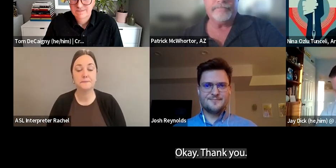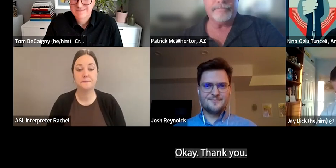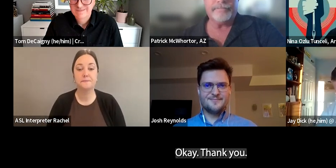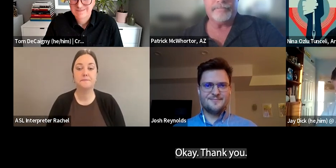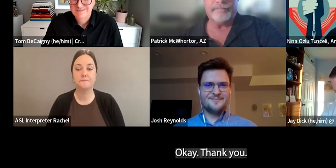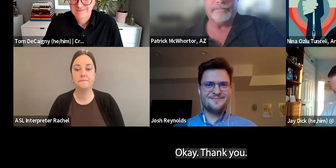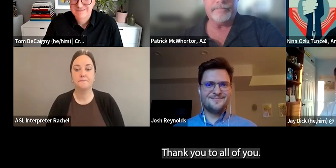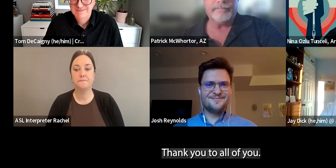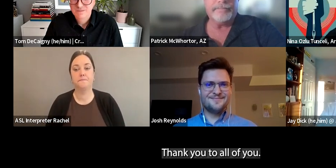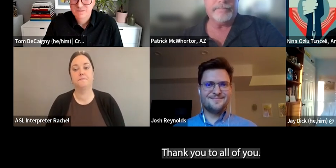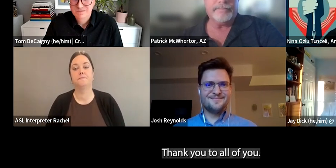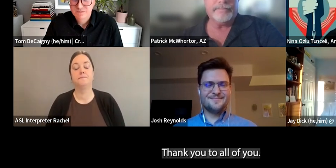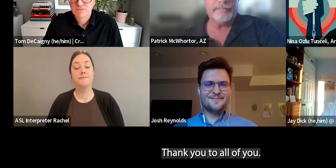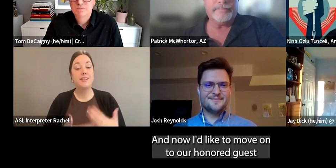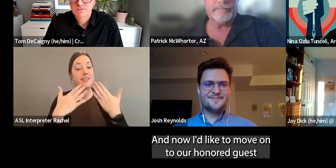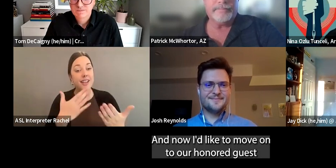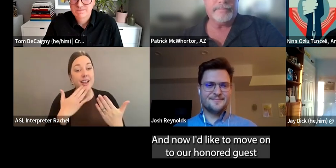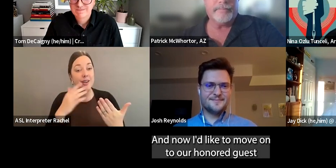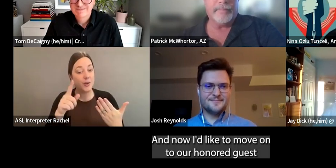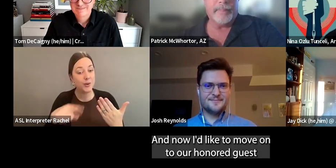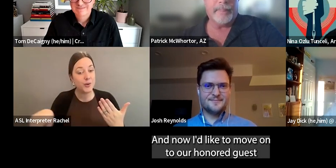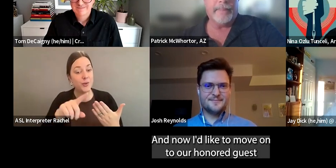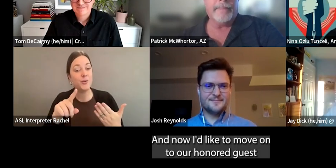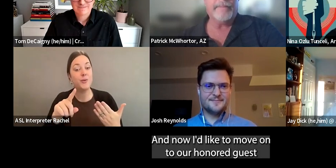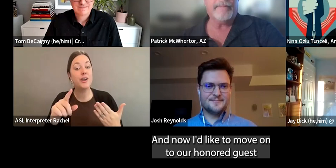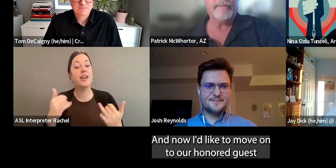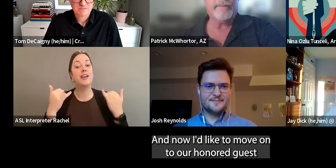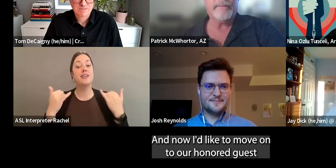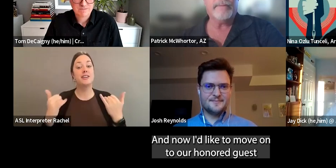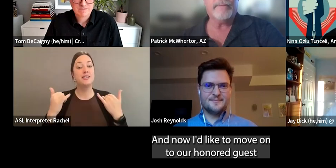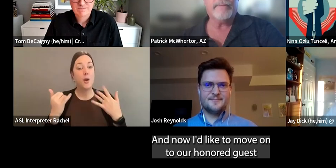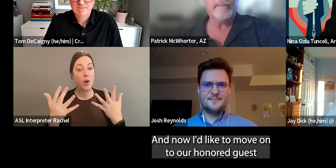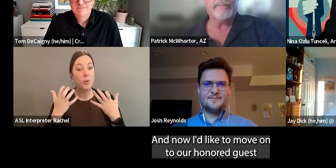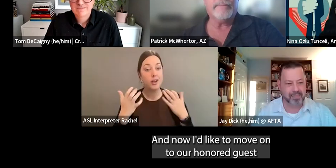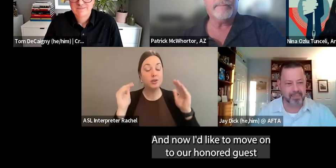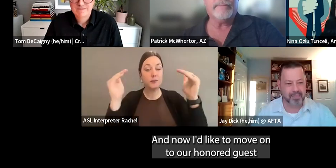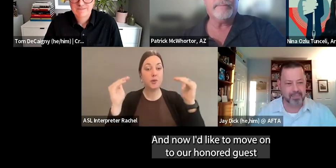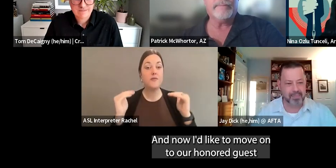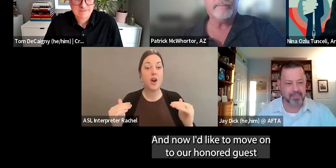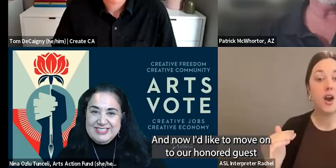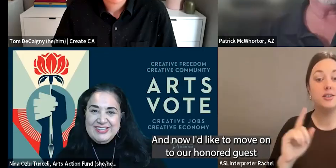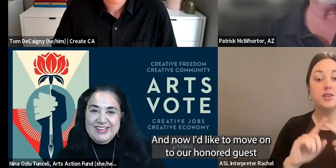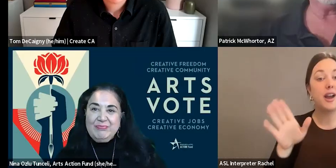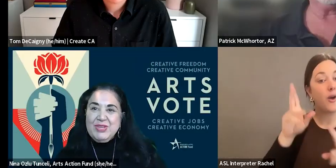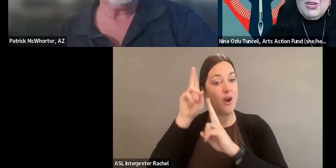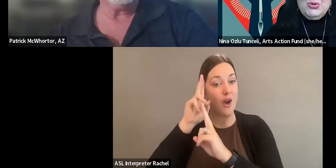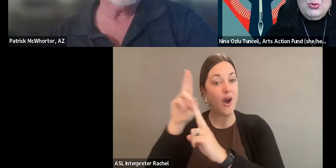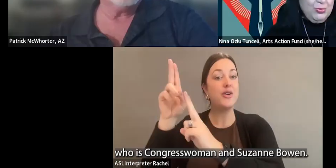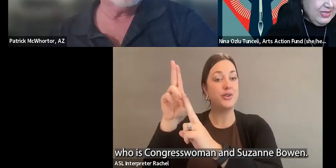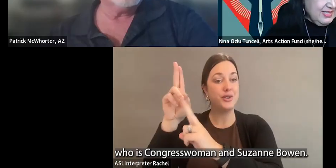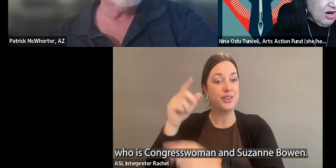Okay, thank you. Thank you to all of you. And now I'd like to move on to our honored guest,